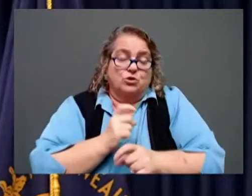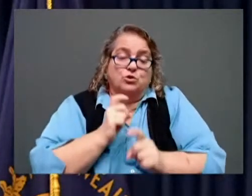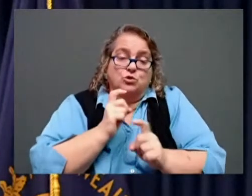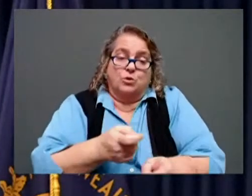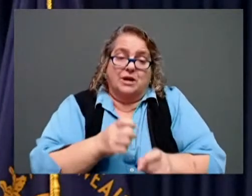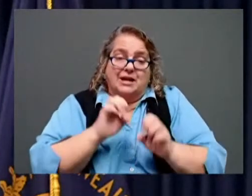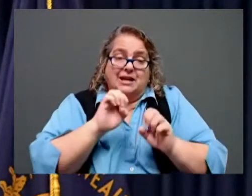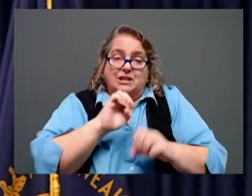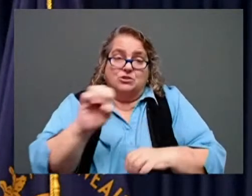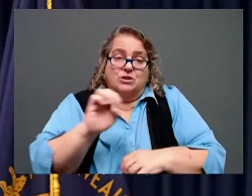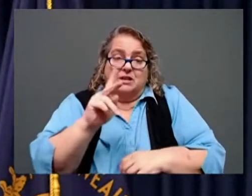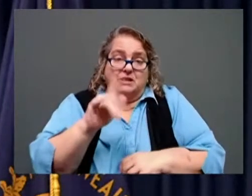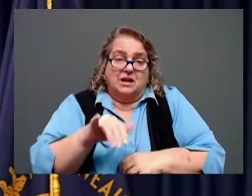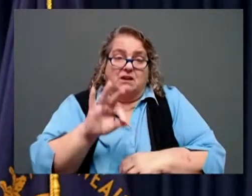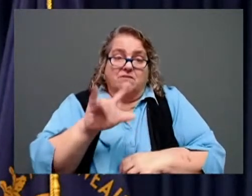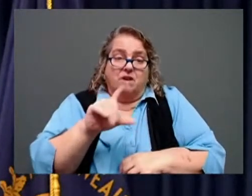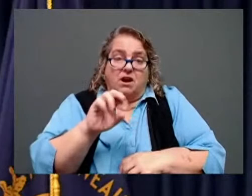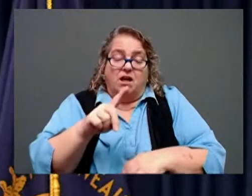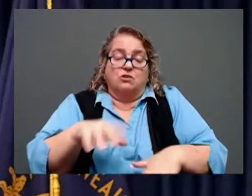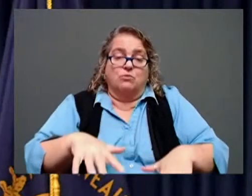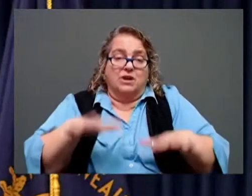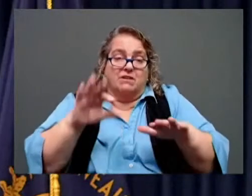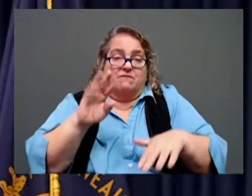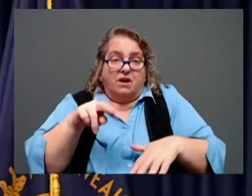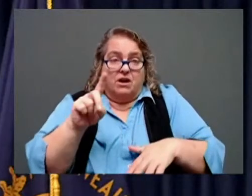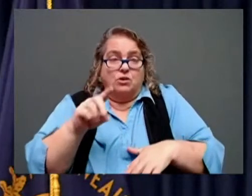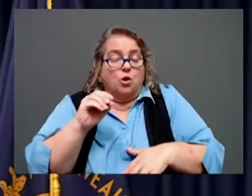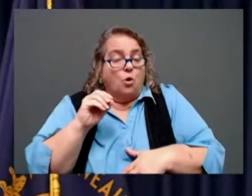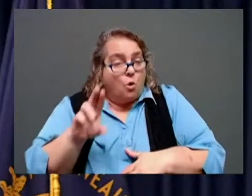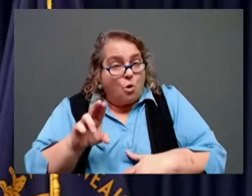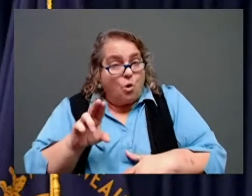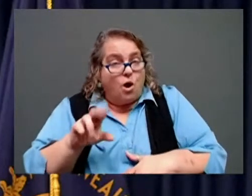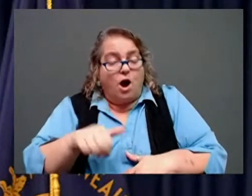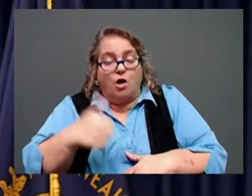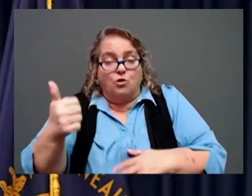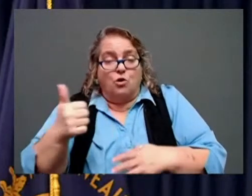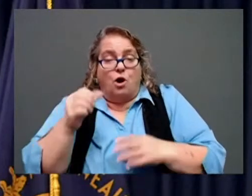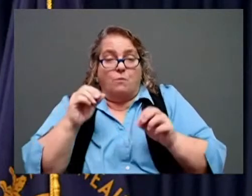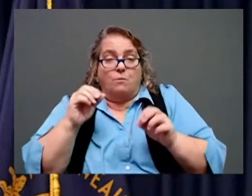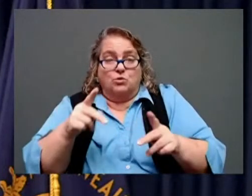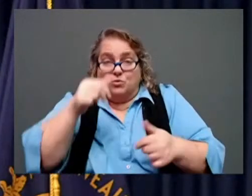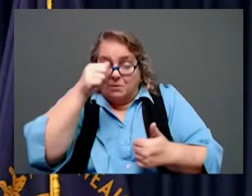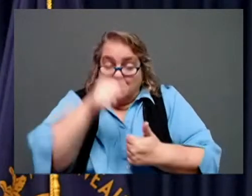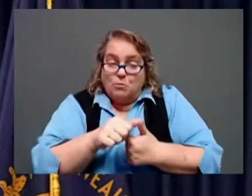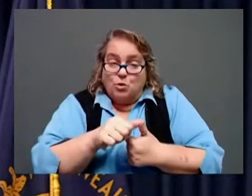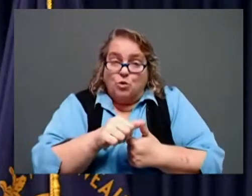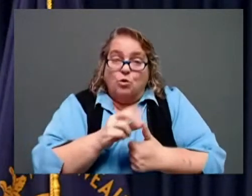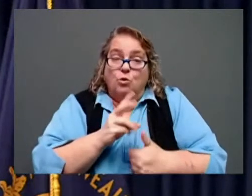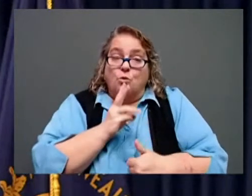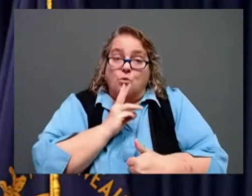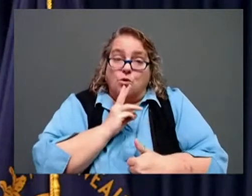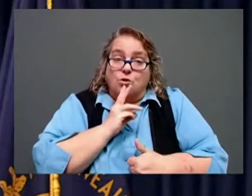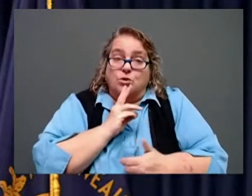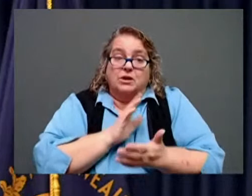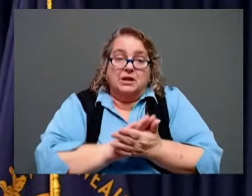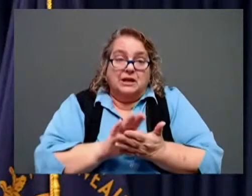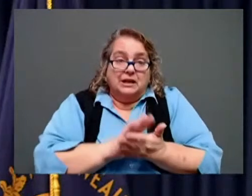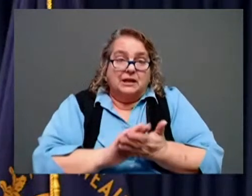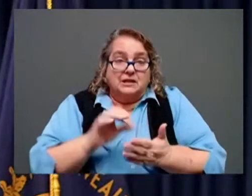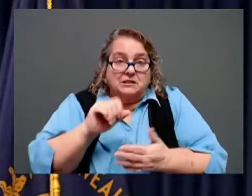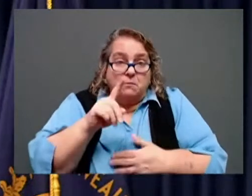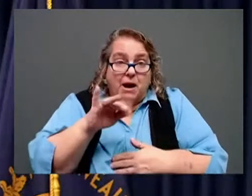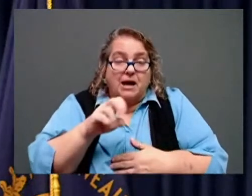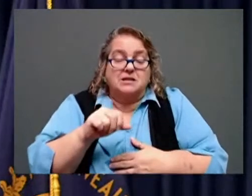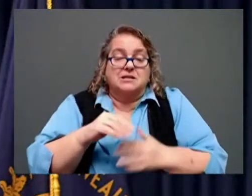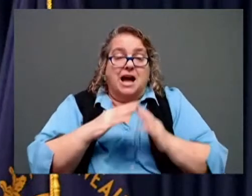Kentucky Flood Relief Fund or other opportunities. Remember, water, cleaning supplies, household goods